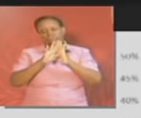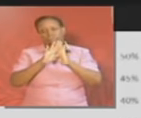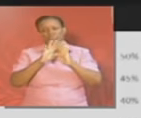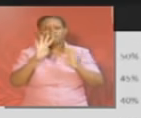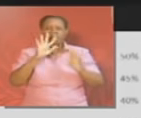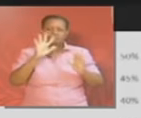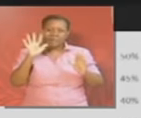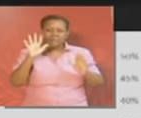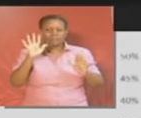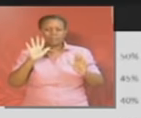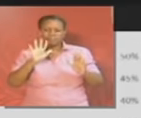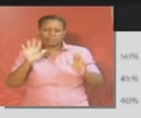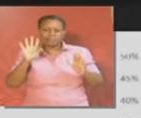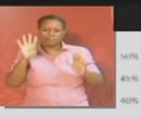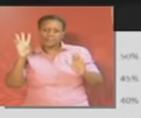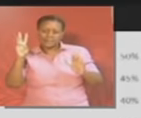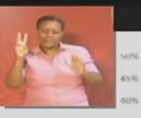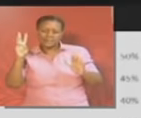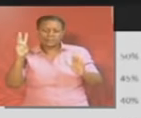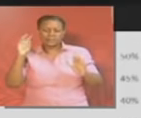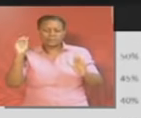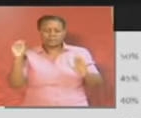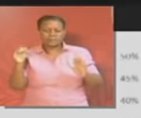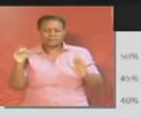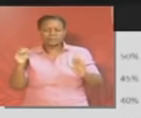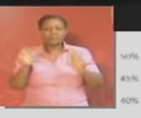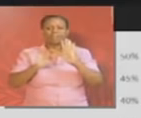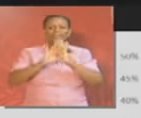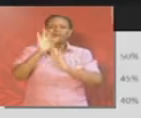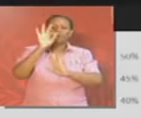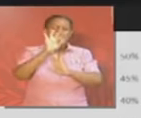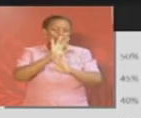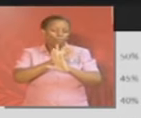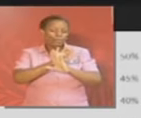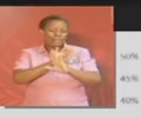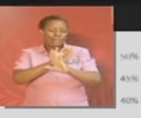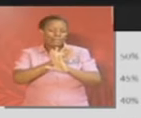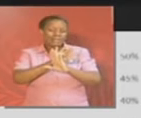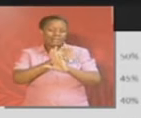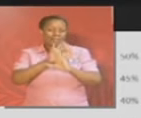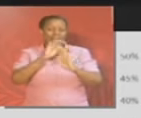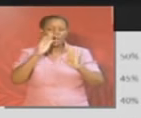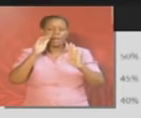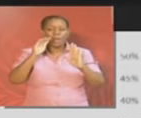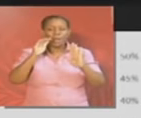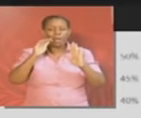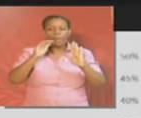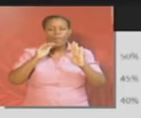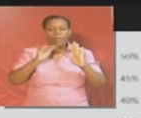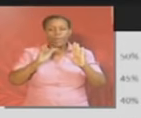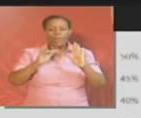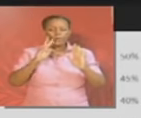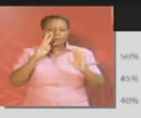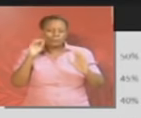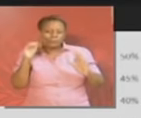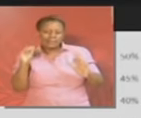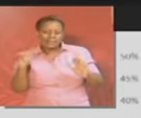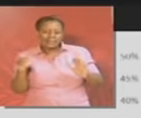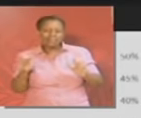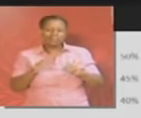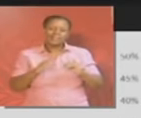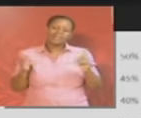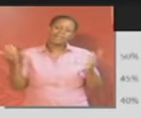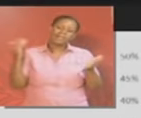levels throughout the February period, all the way down to about 2%. And those are again climbing. And they're